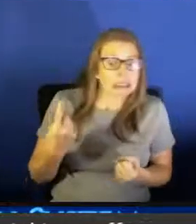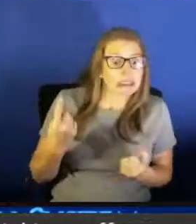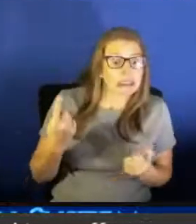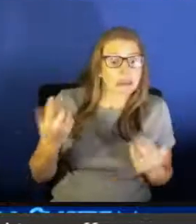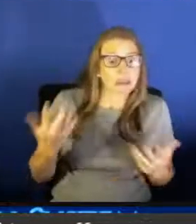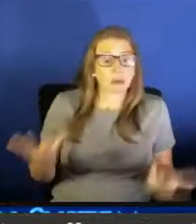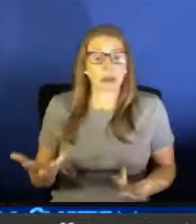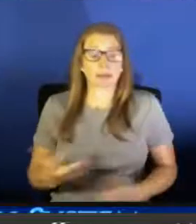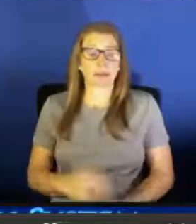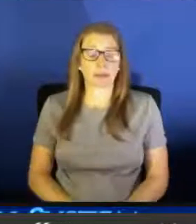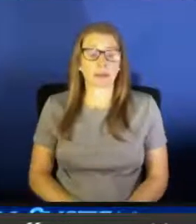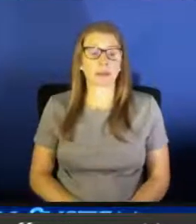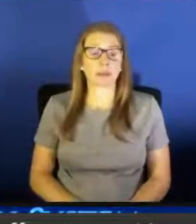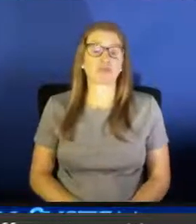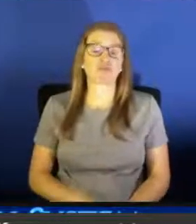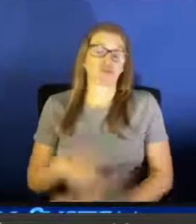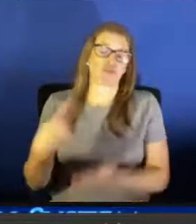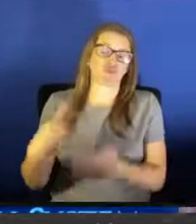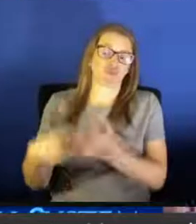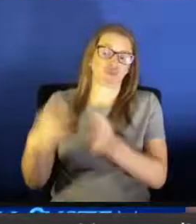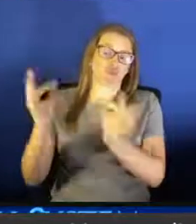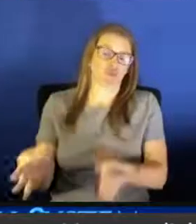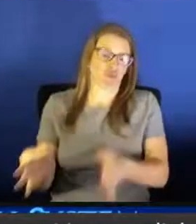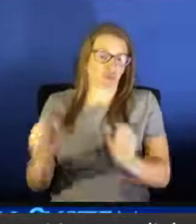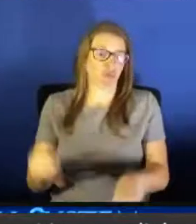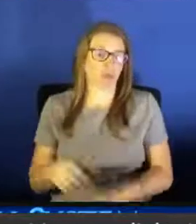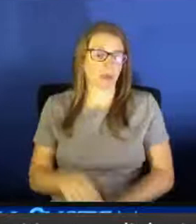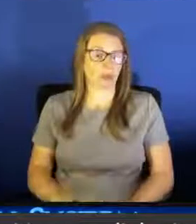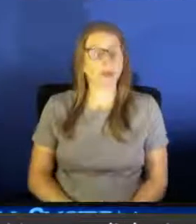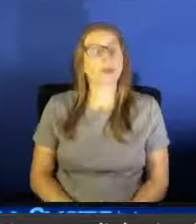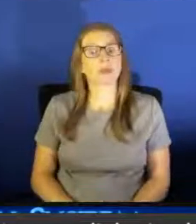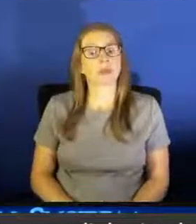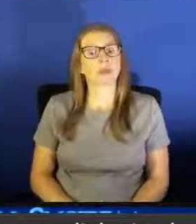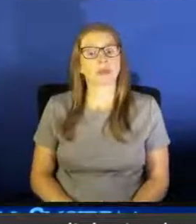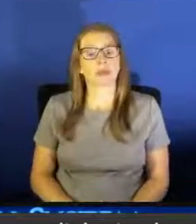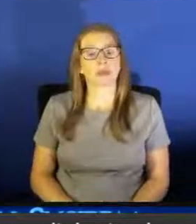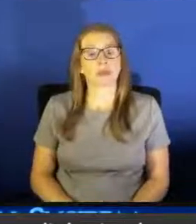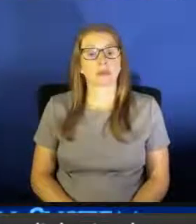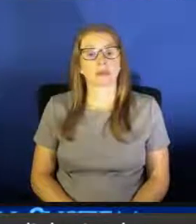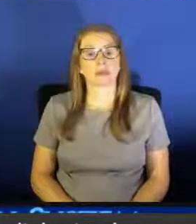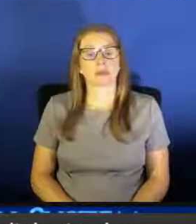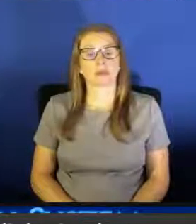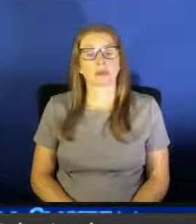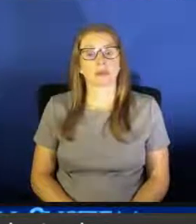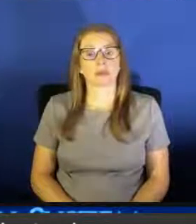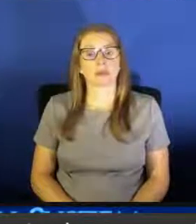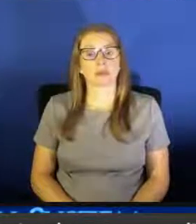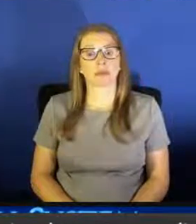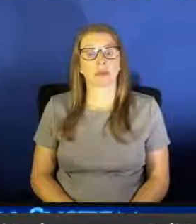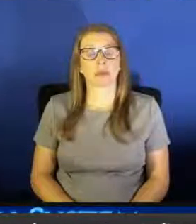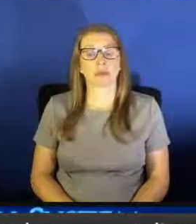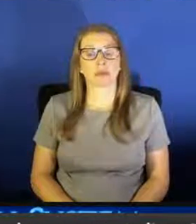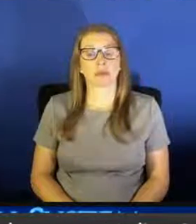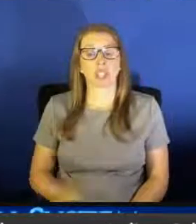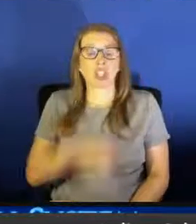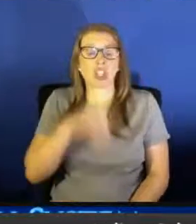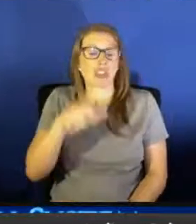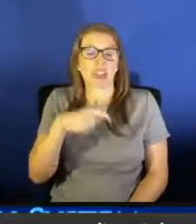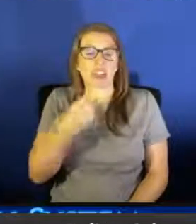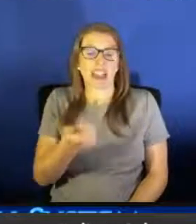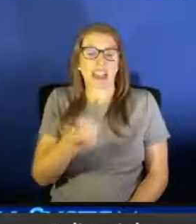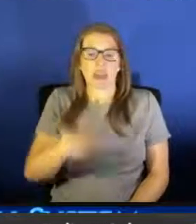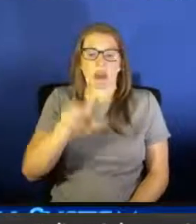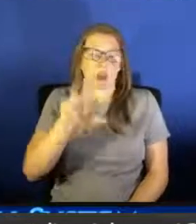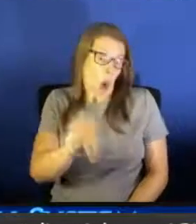yeah, absolutely. I don't think it should be a no to anyone. But as men age, we should be using our screening tools